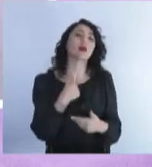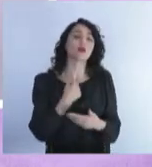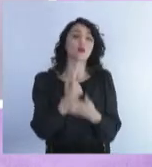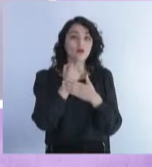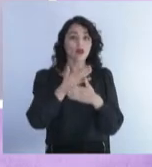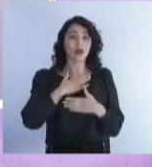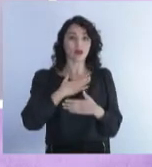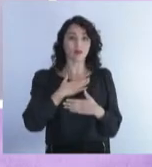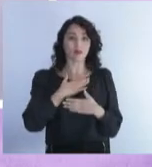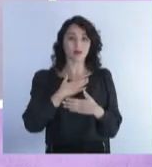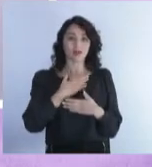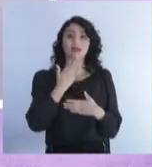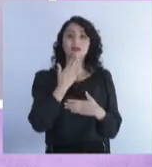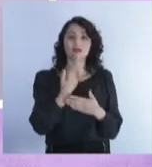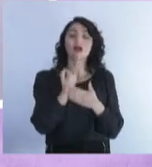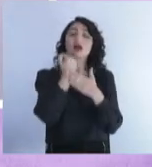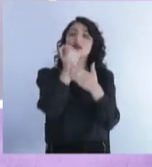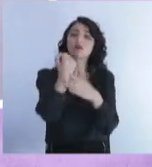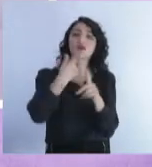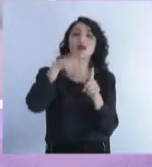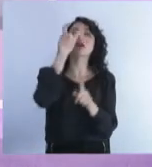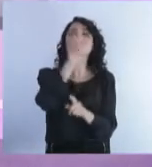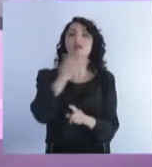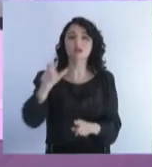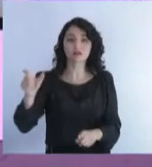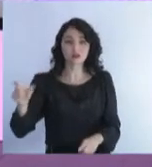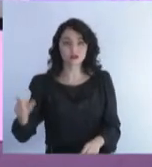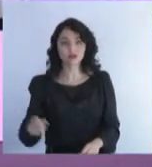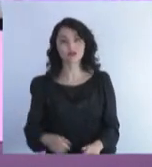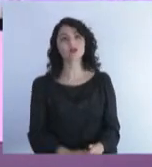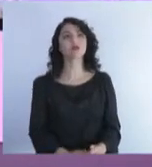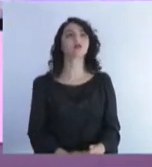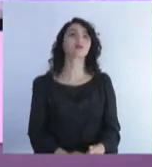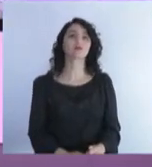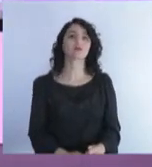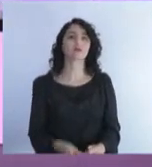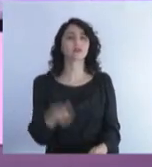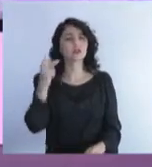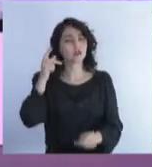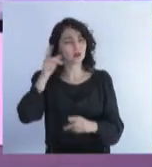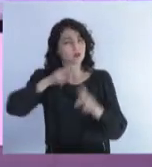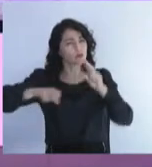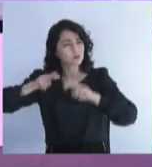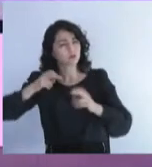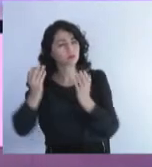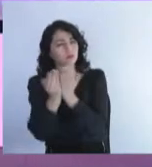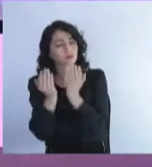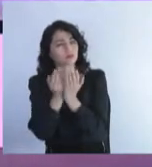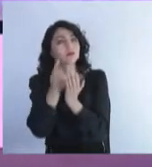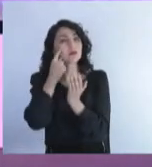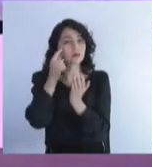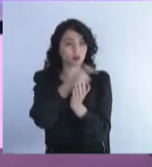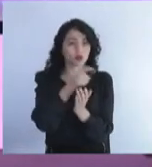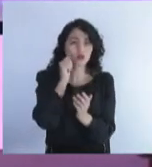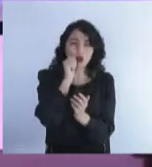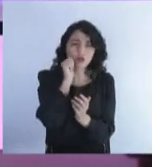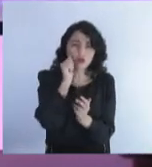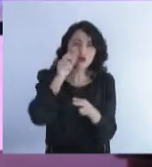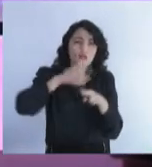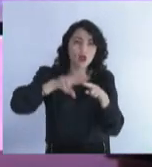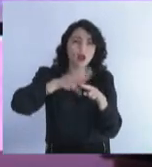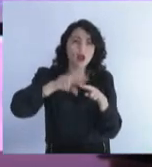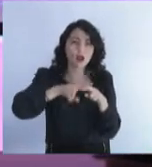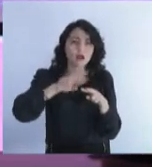And it leaves you more likely actually to help someone. The research shows that people who do this regularly are more